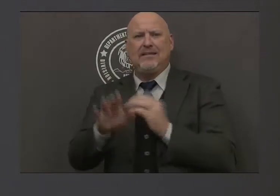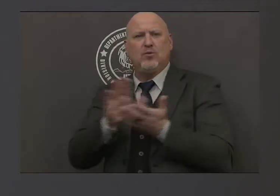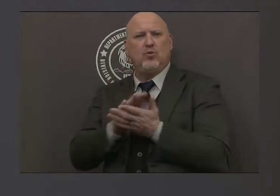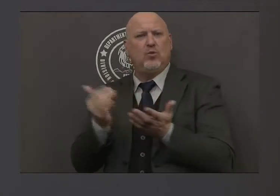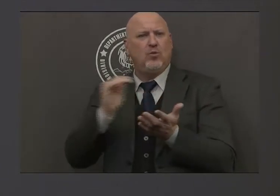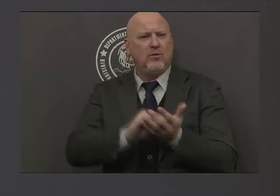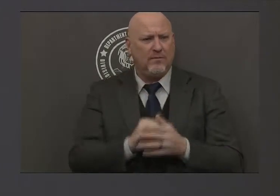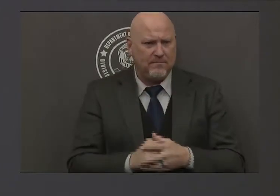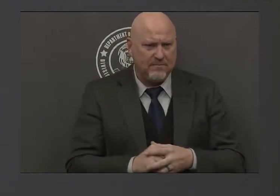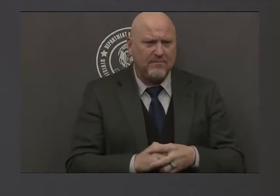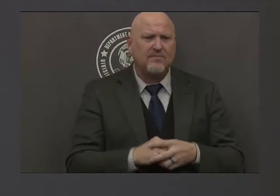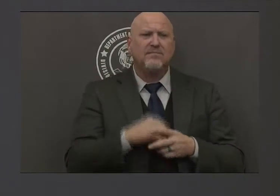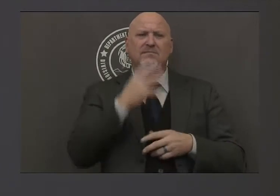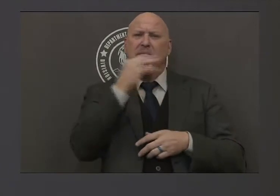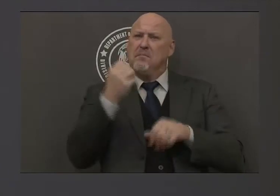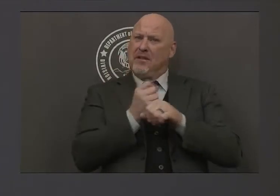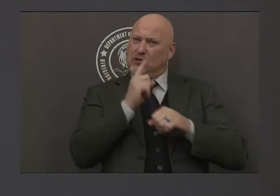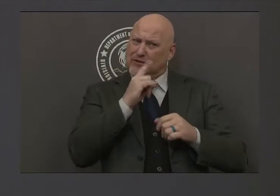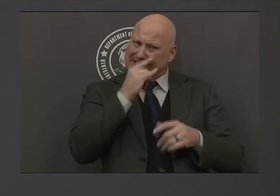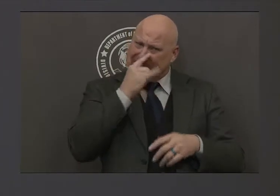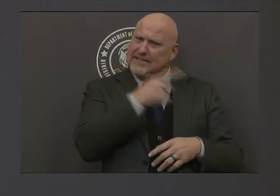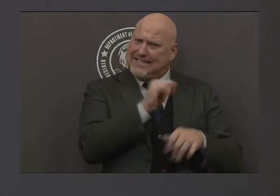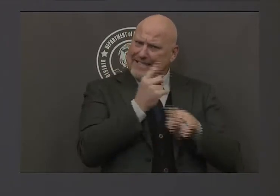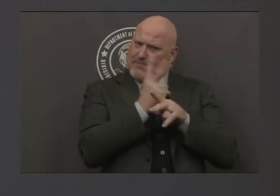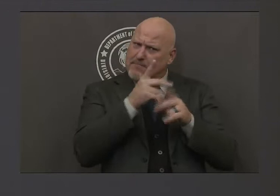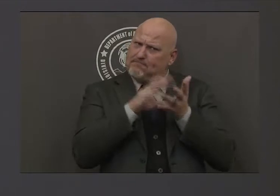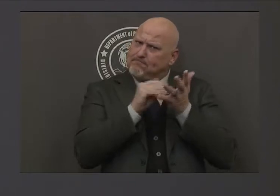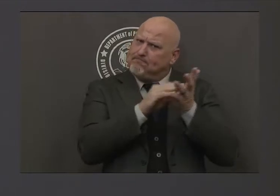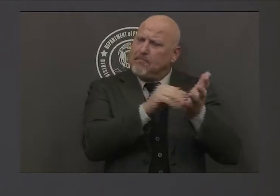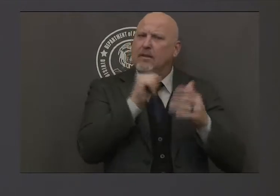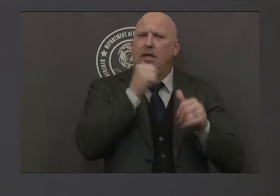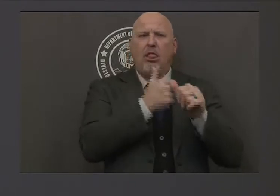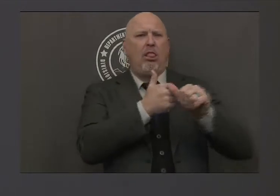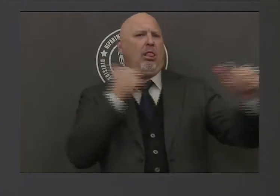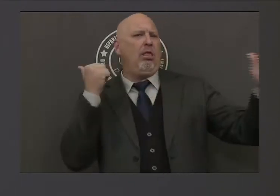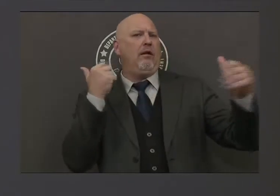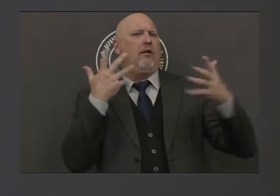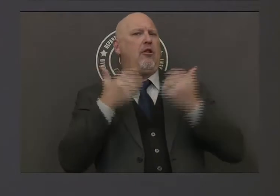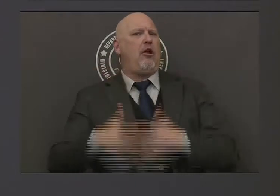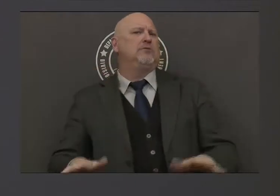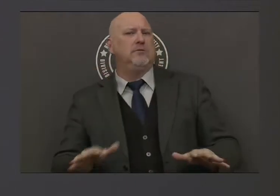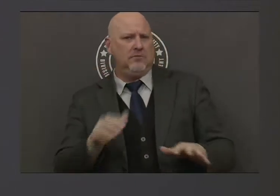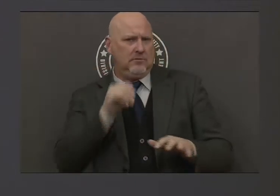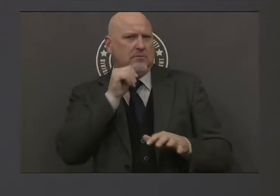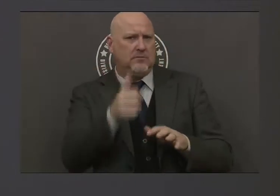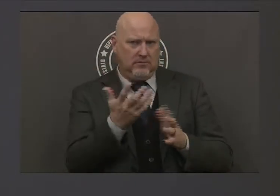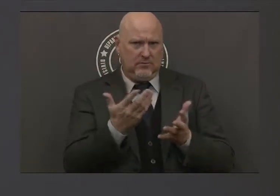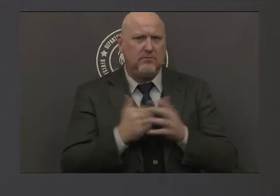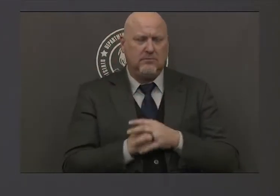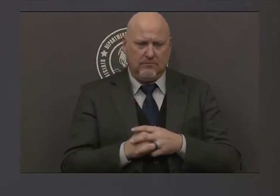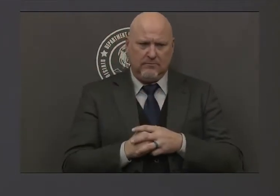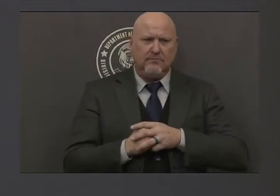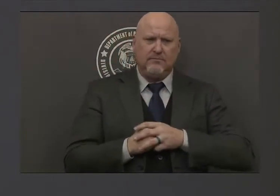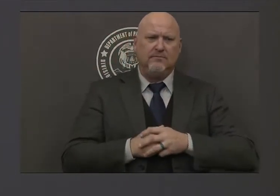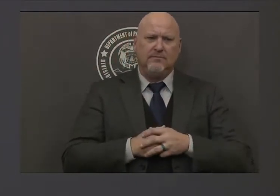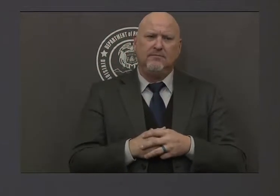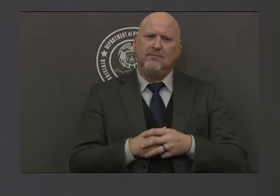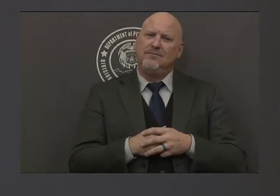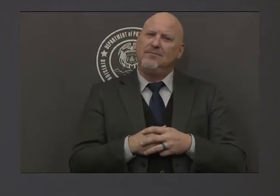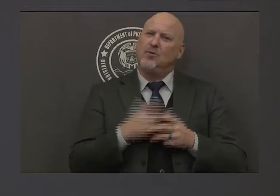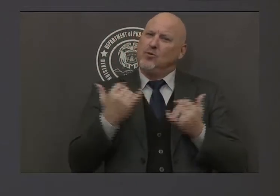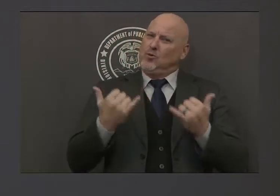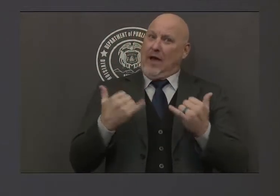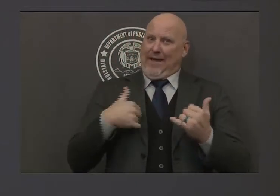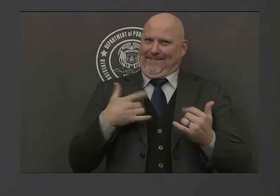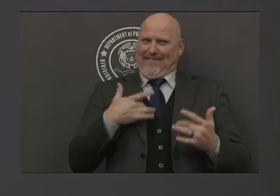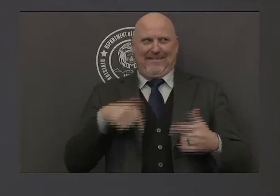and that we're continuing the progress that is so important for them. So this is an exciting time. It is a rare opportunity